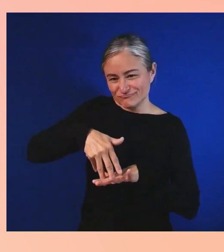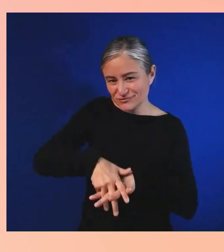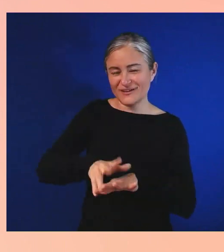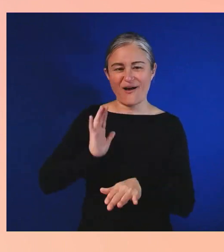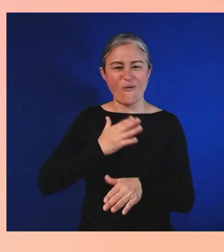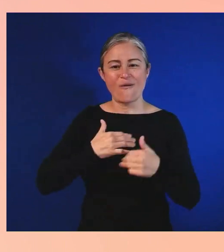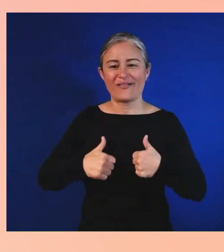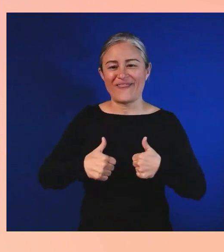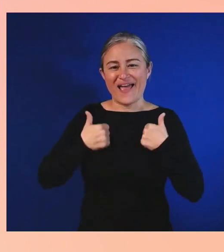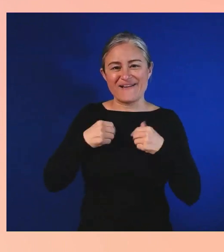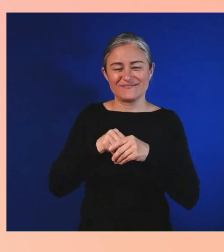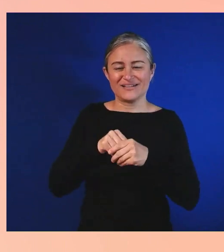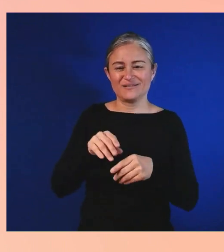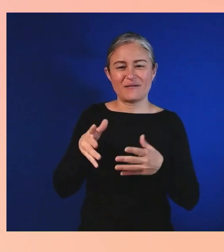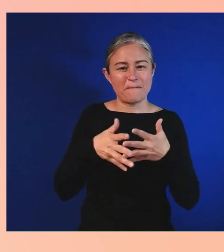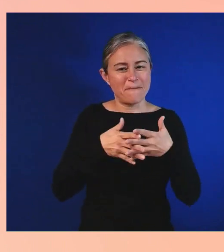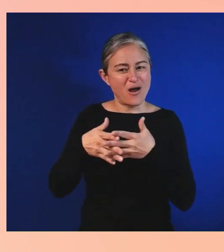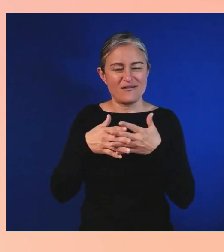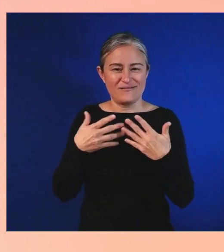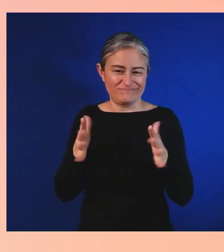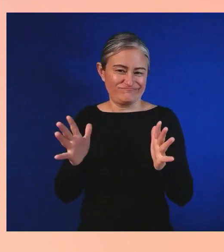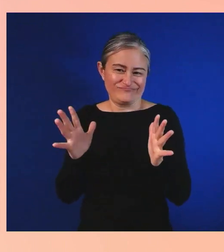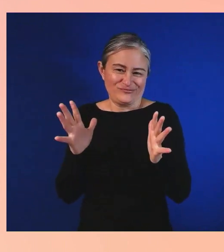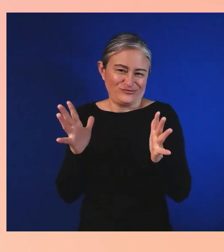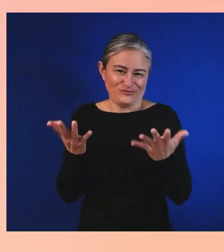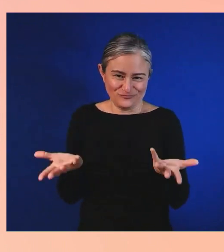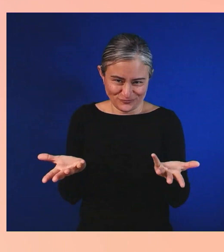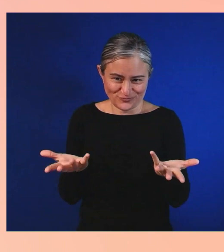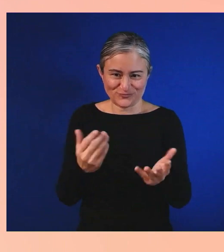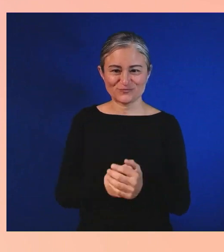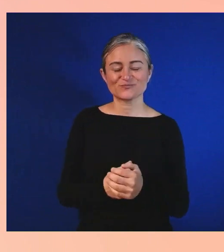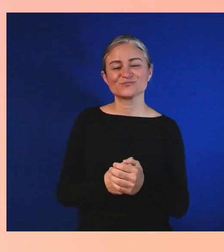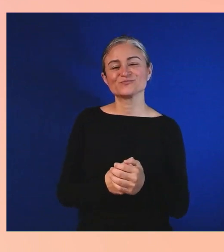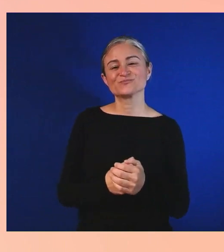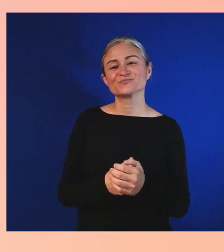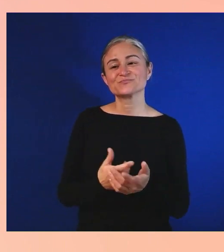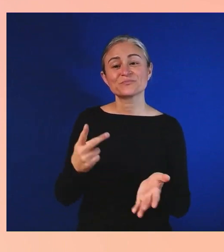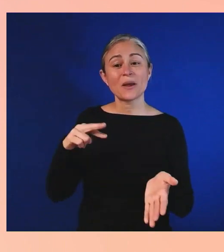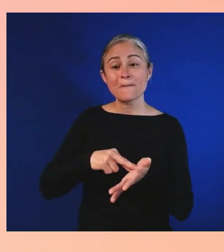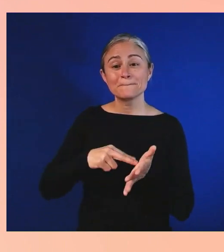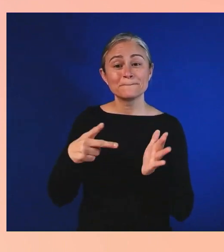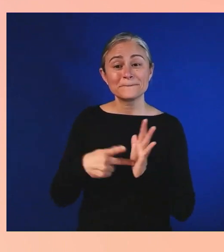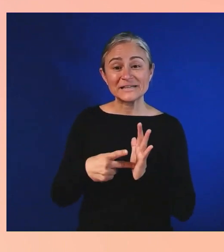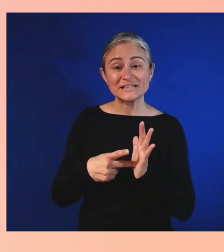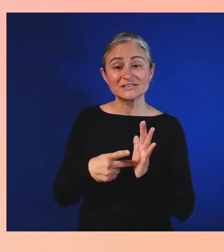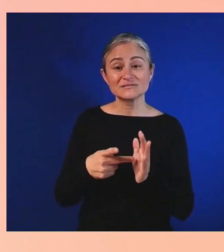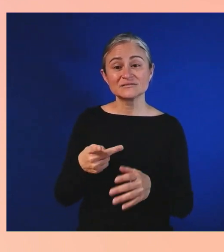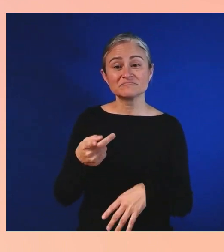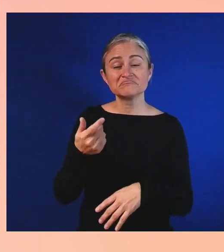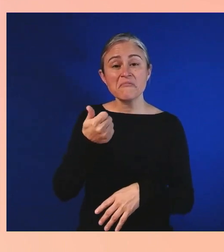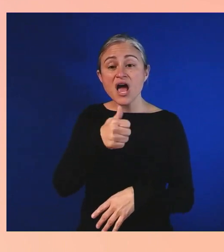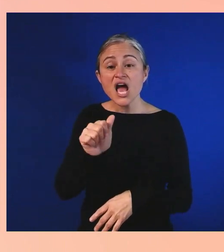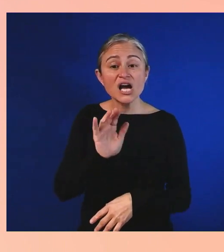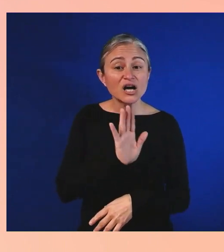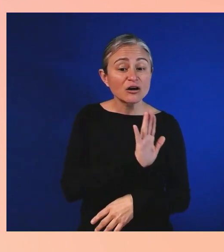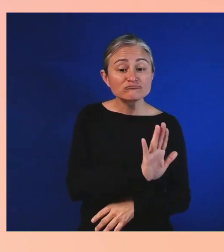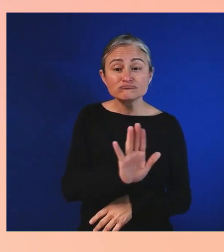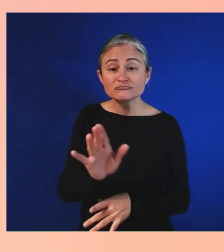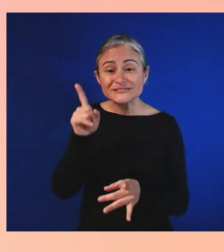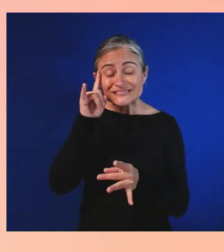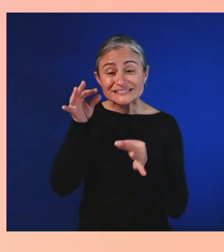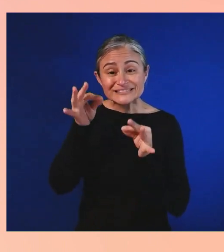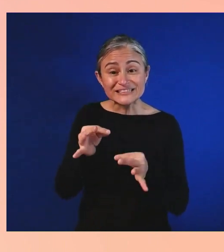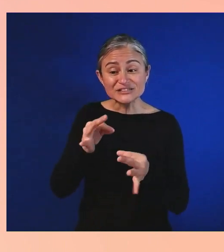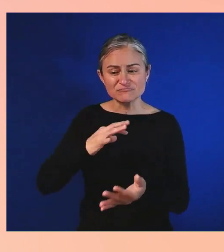area, right, where investing in and enhancing, committing to accessible technology, equitable